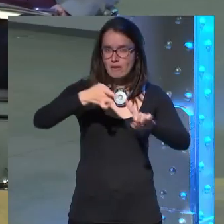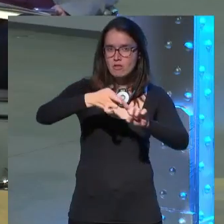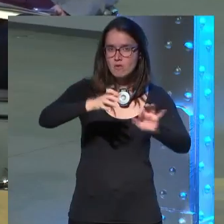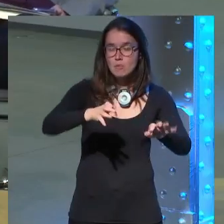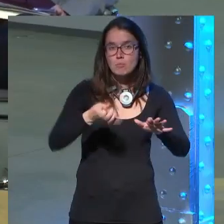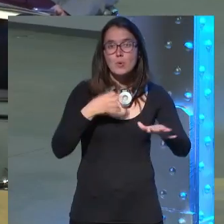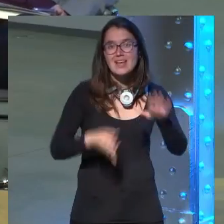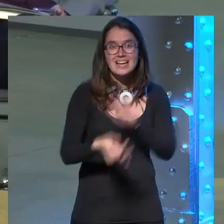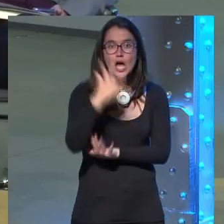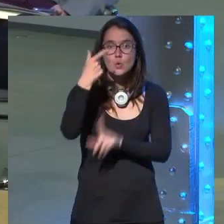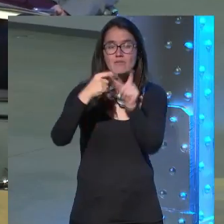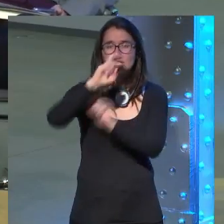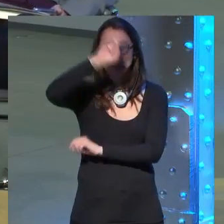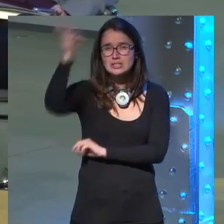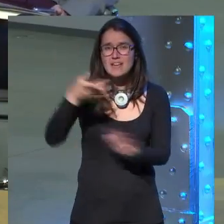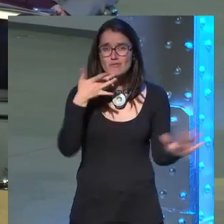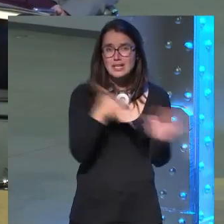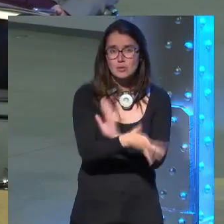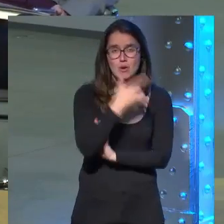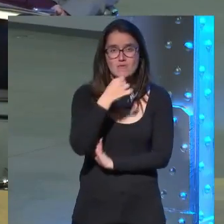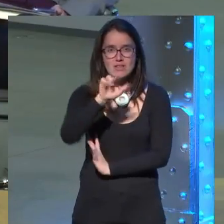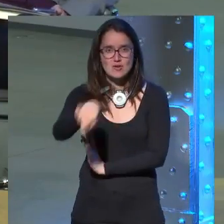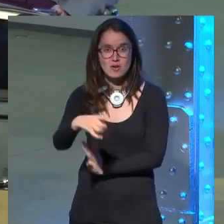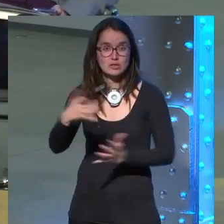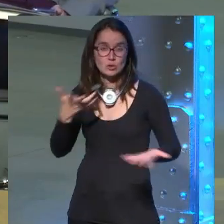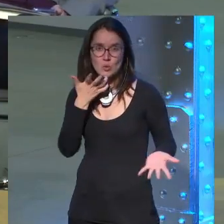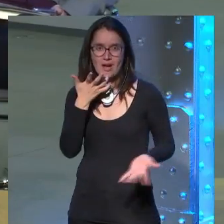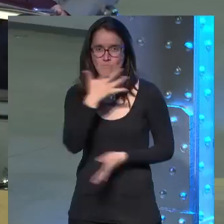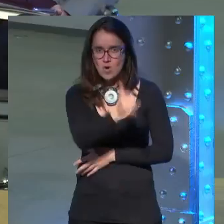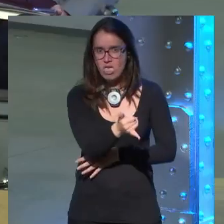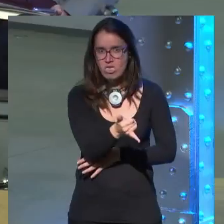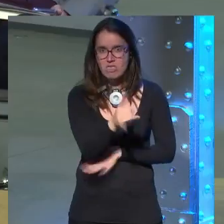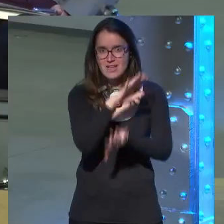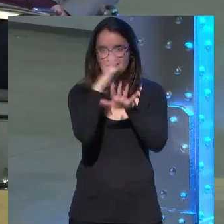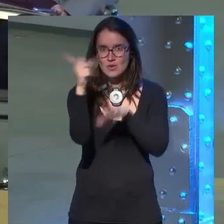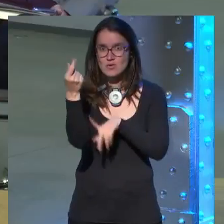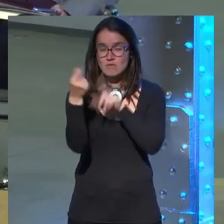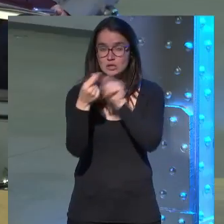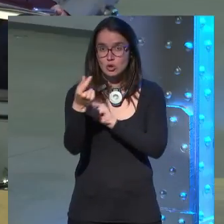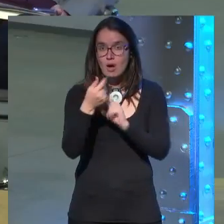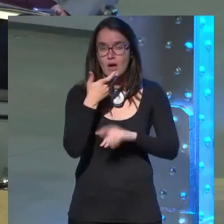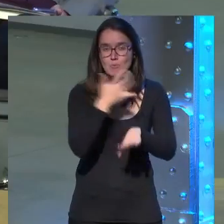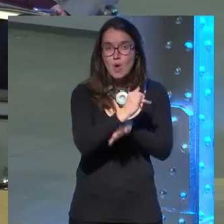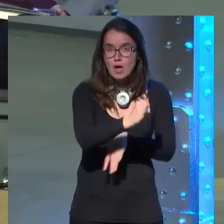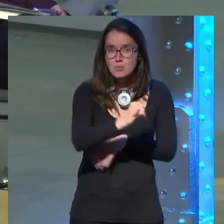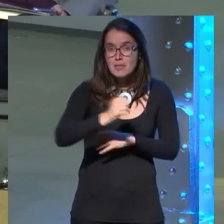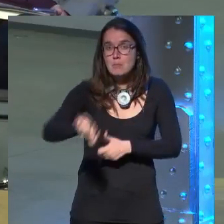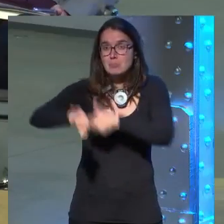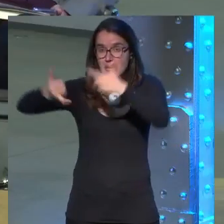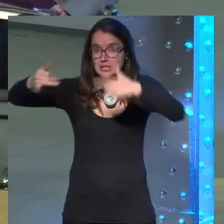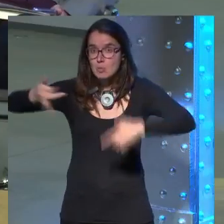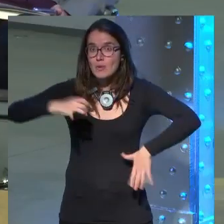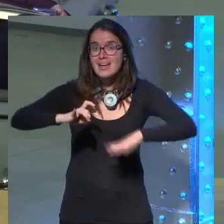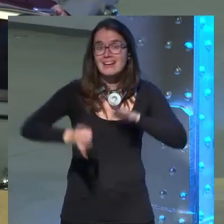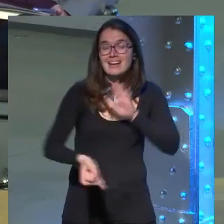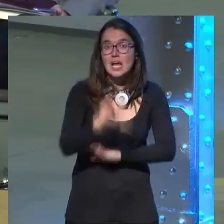simple, but at least we have one example of such a universe, so maybe there are infinitely more. Creating a God who tuned things is making